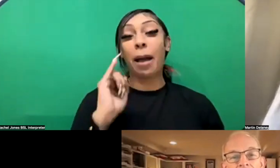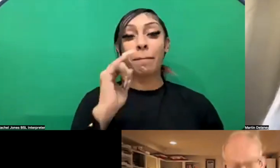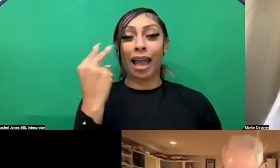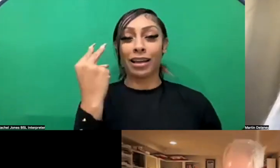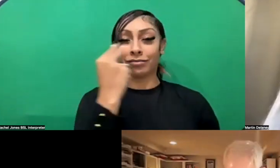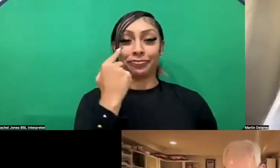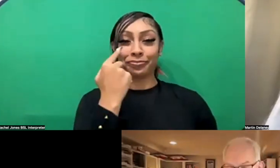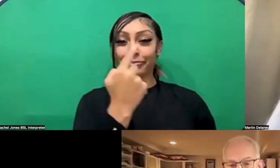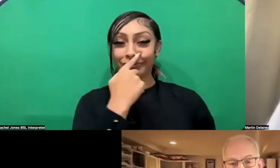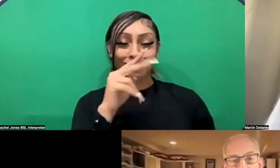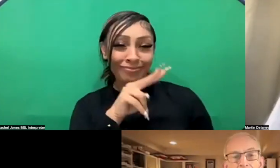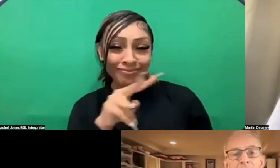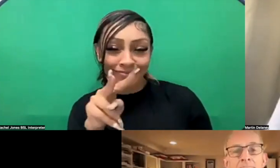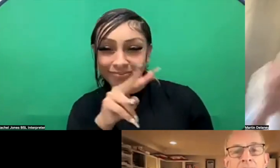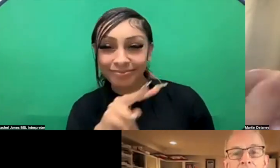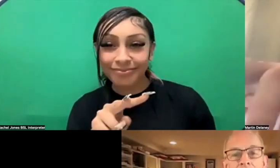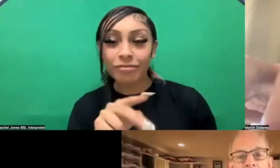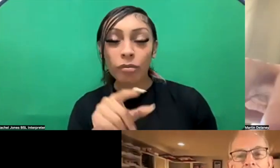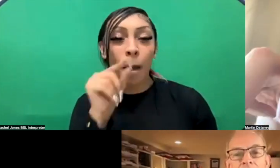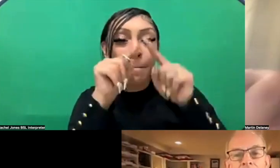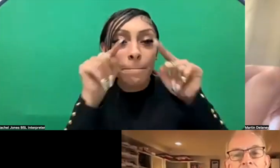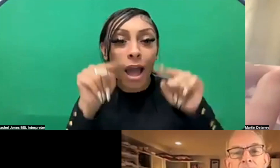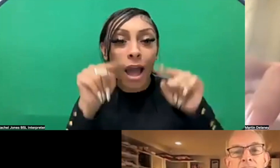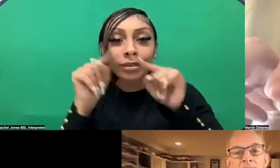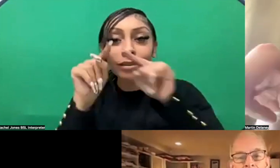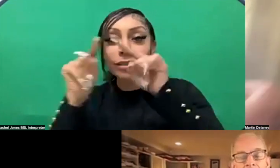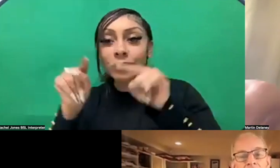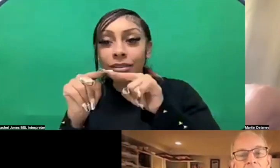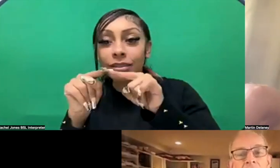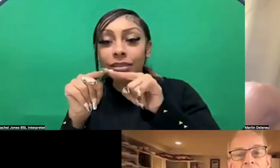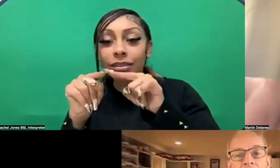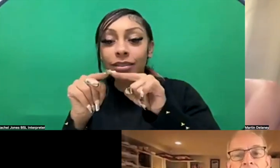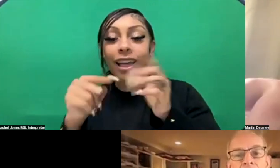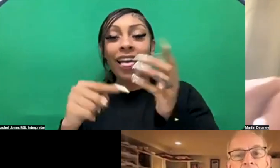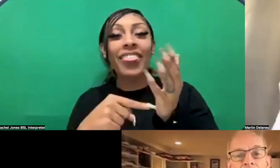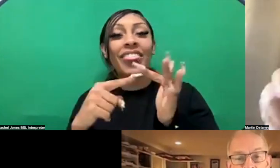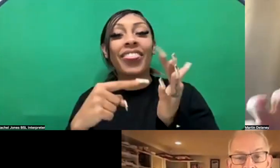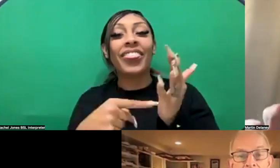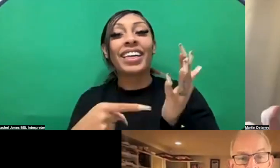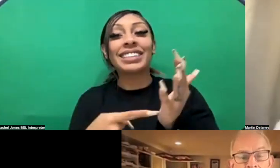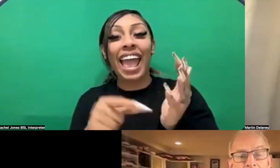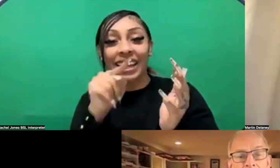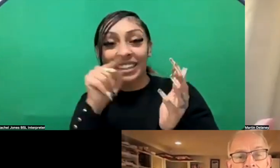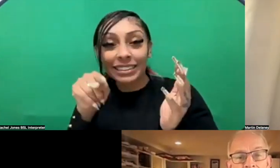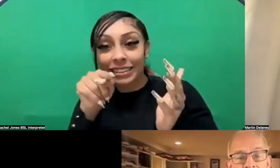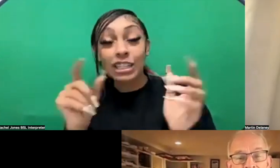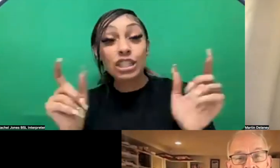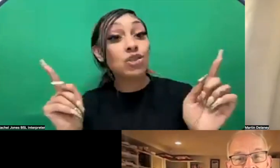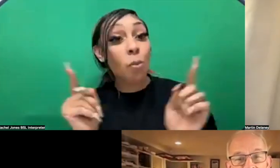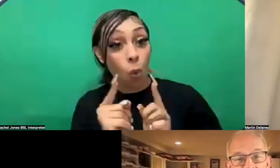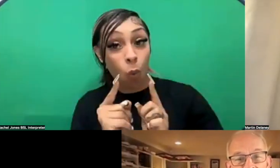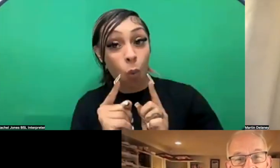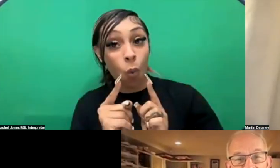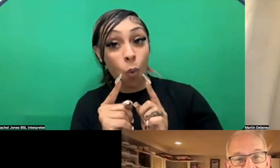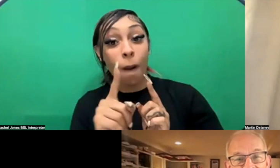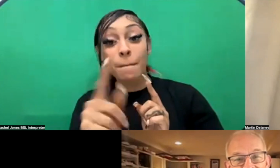that the buttons and the text around the buttons is very small. But then I found there was quite a